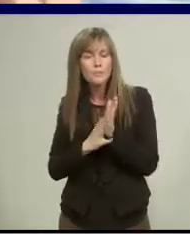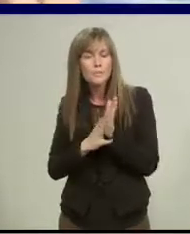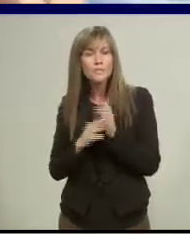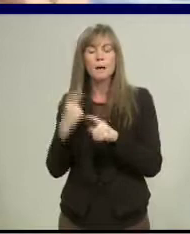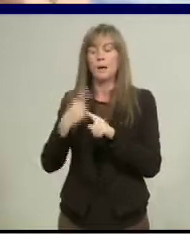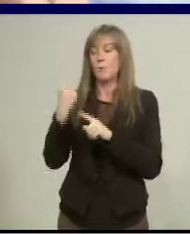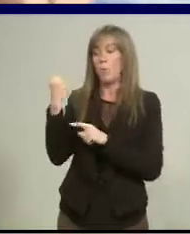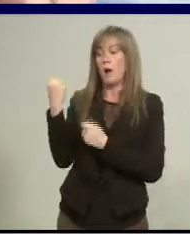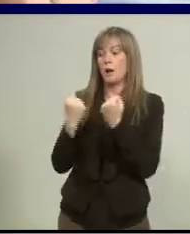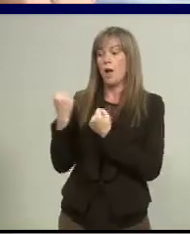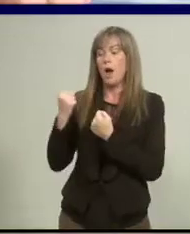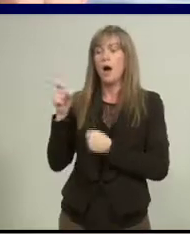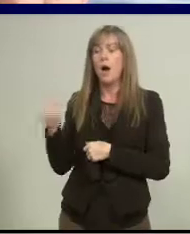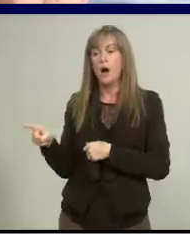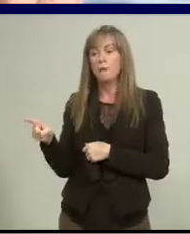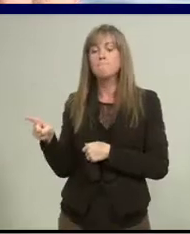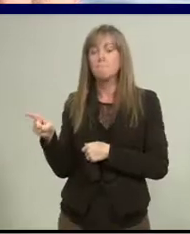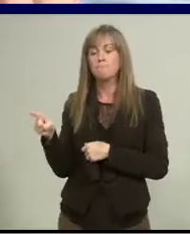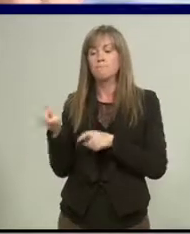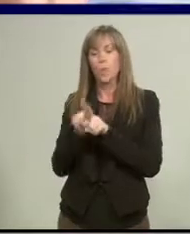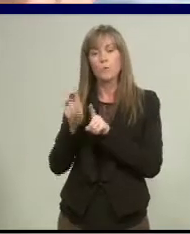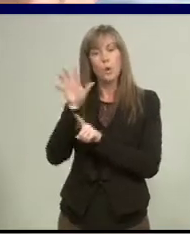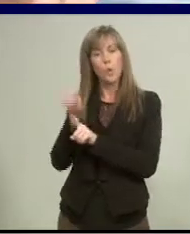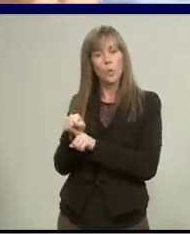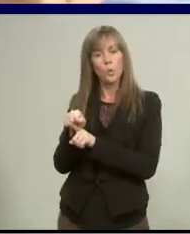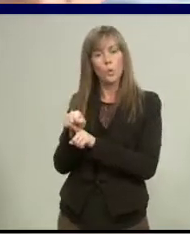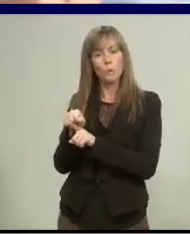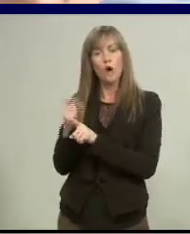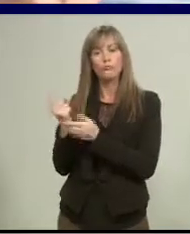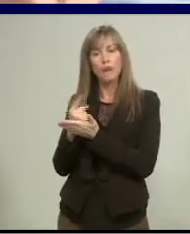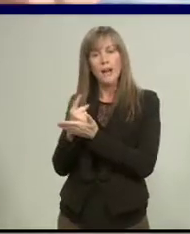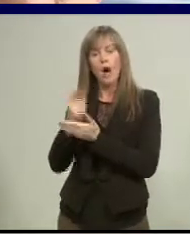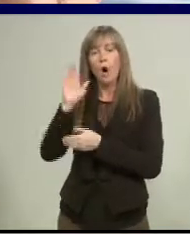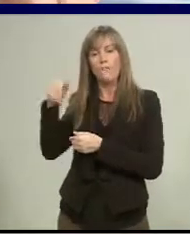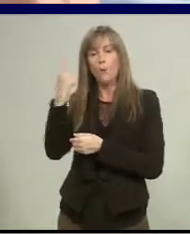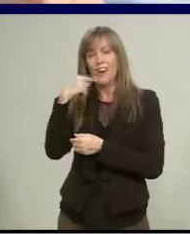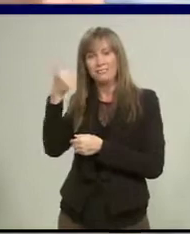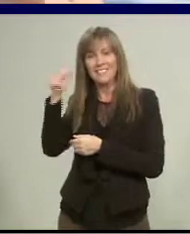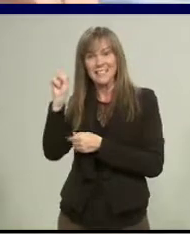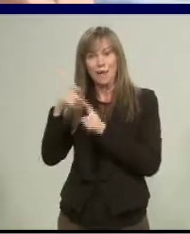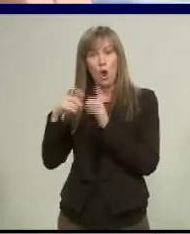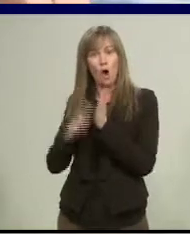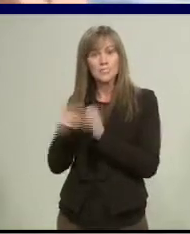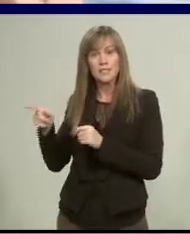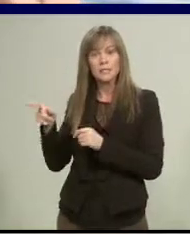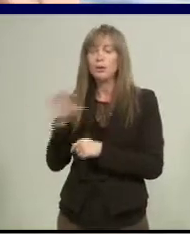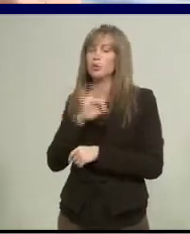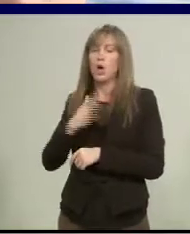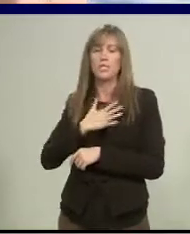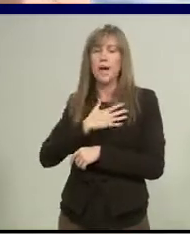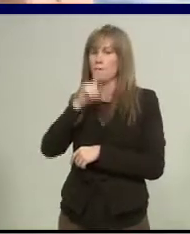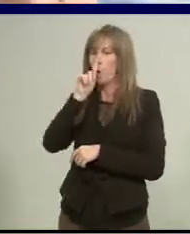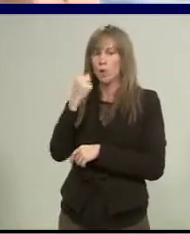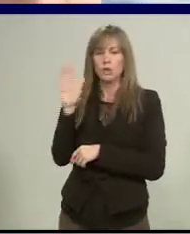was also caught on radar doing over 160, but it was unsafe to stop